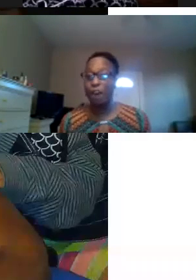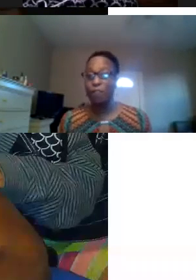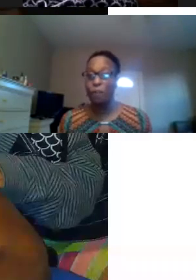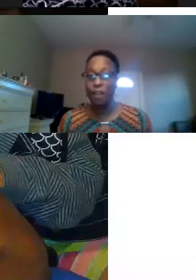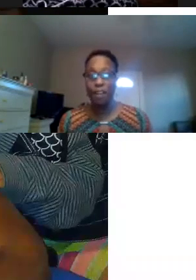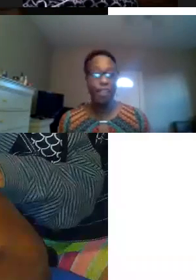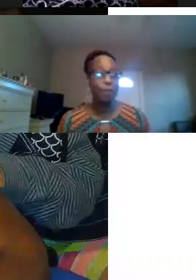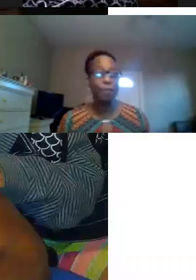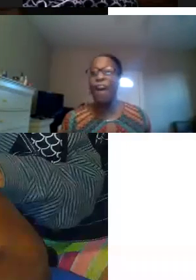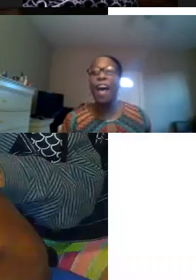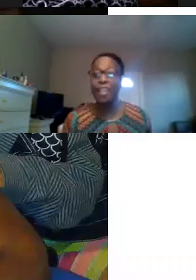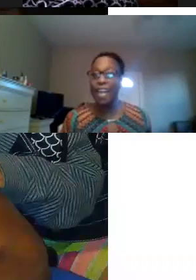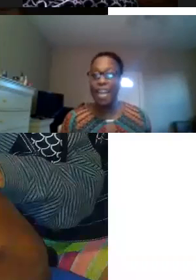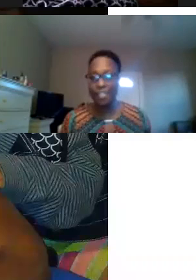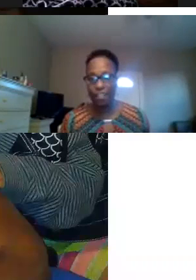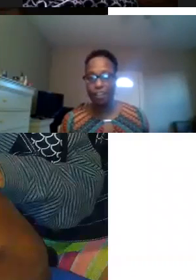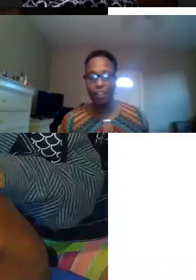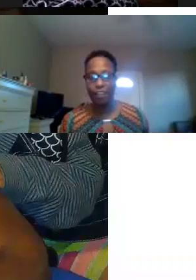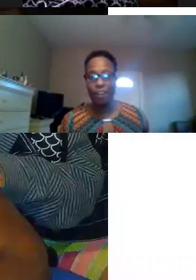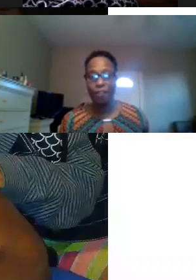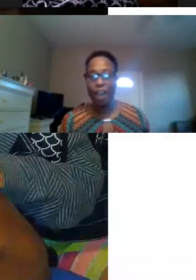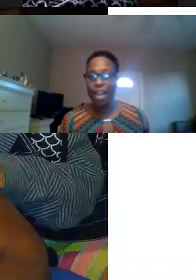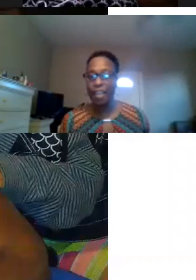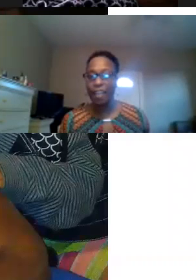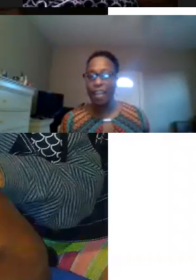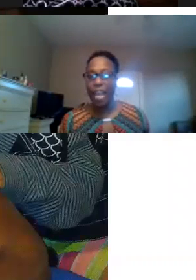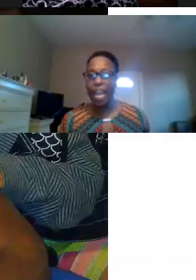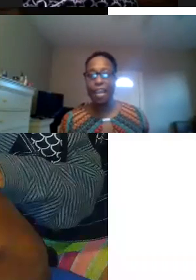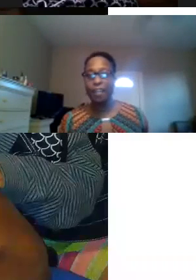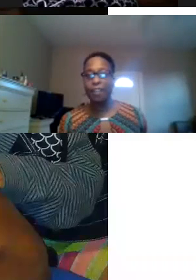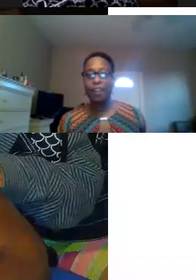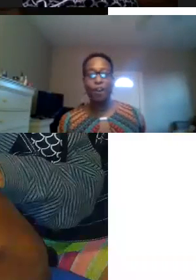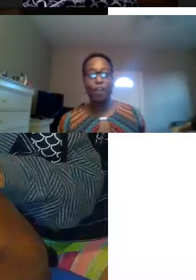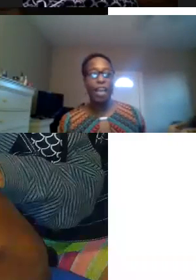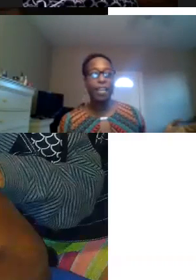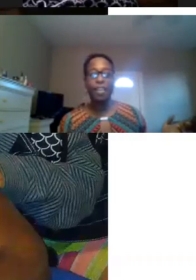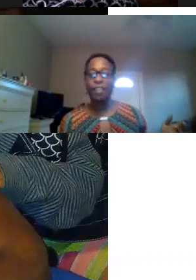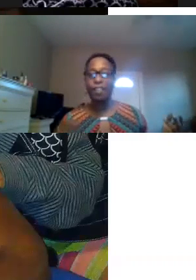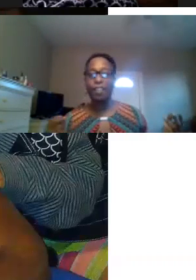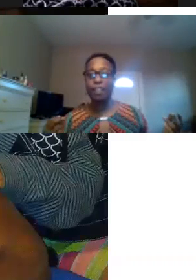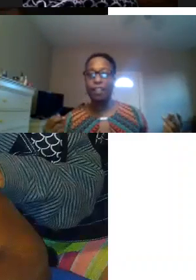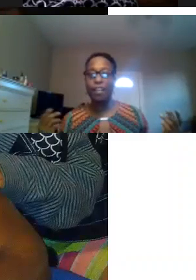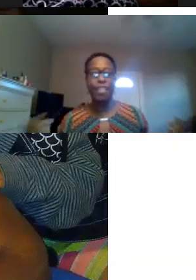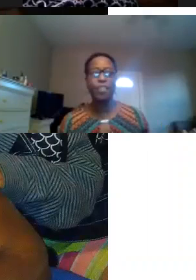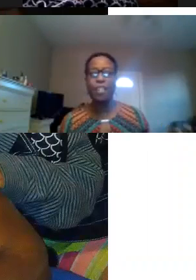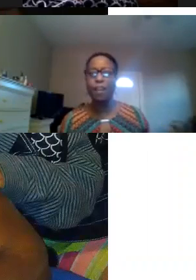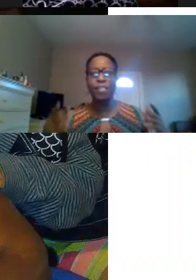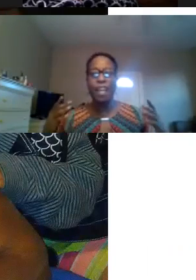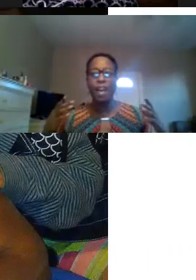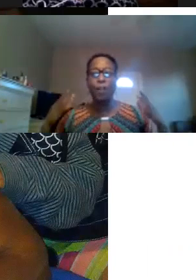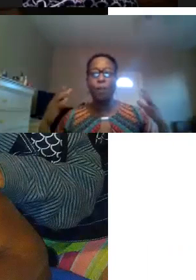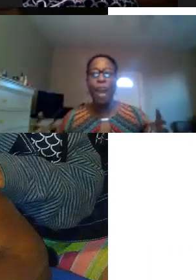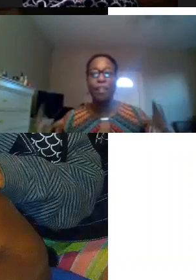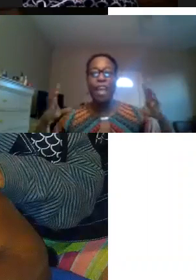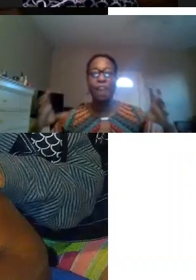go off the formulary that were fine last year, right? And, you know, like, the insurance company is